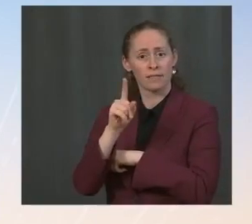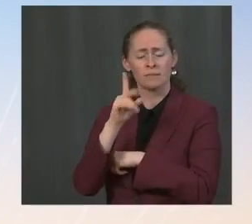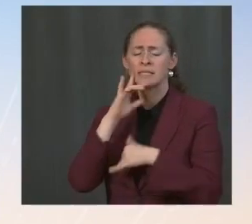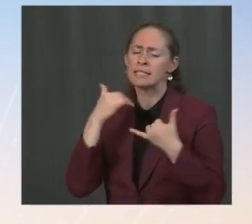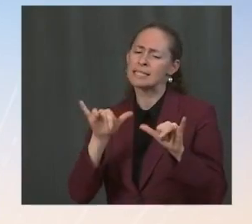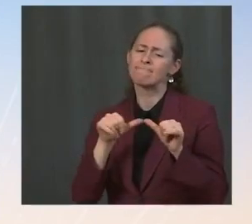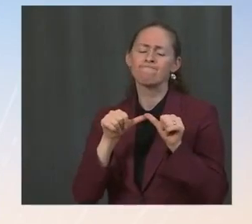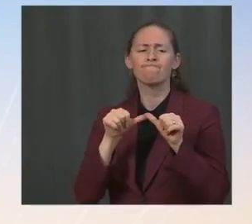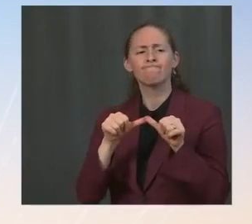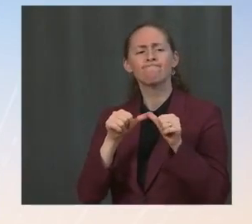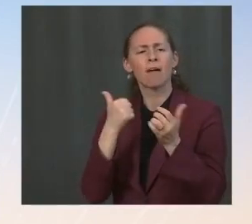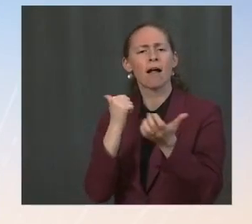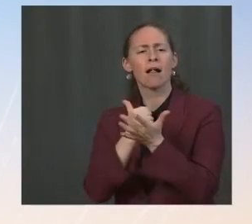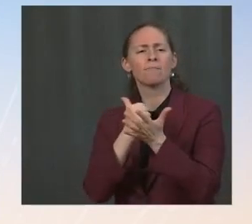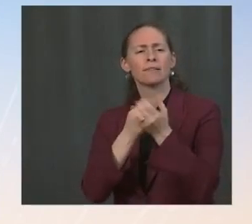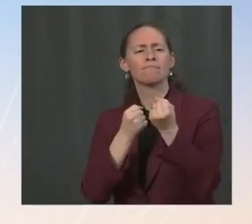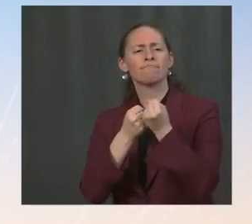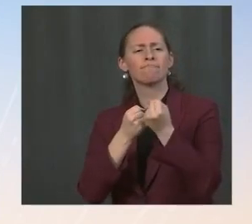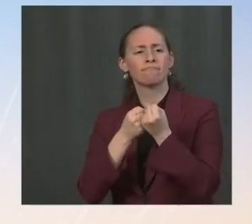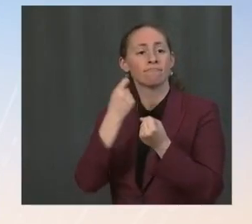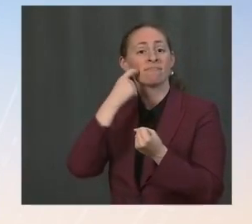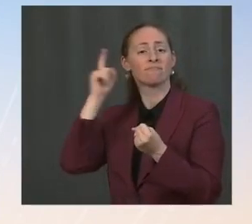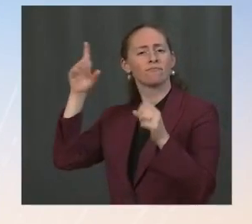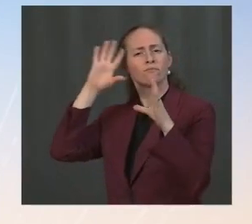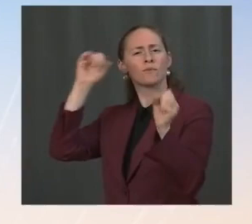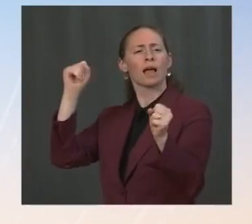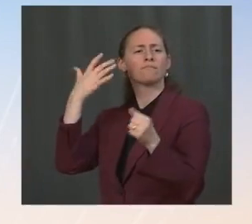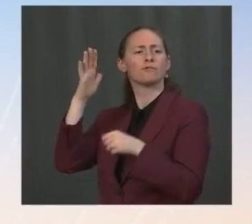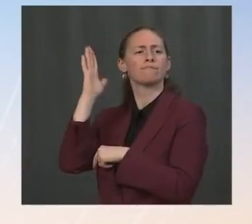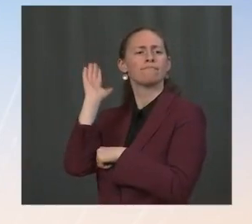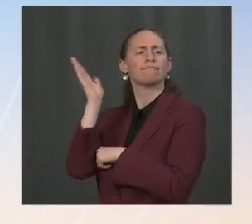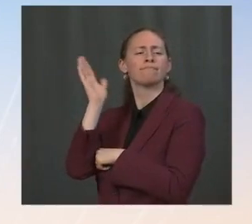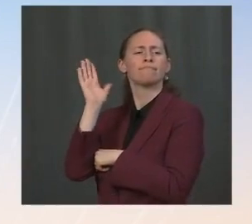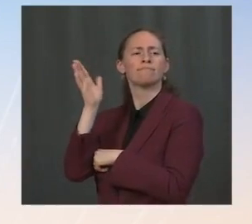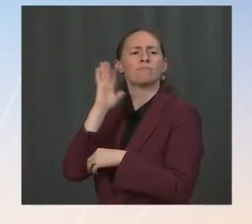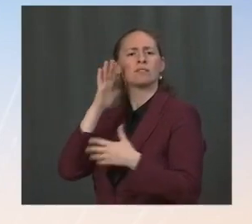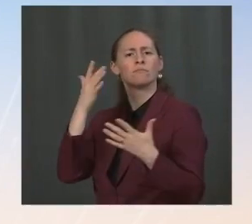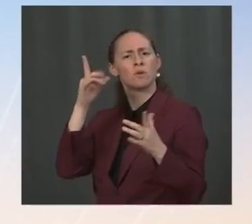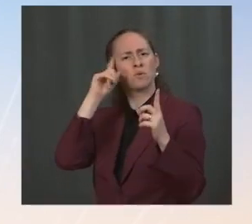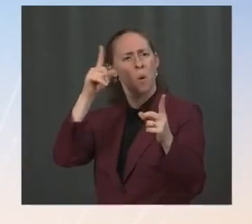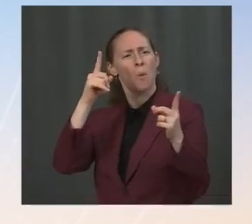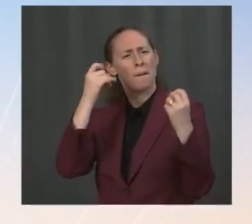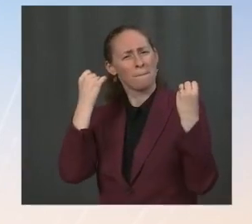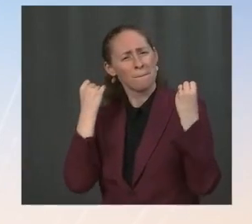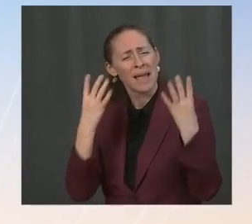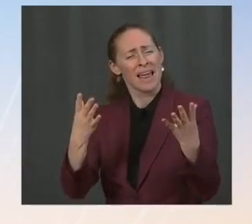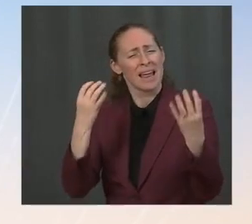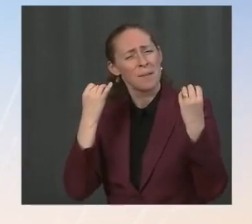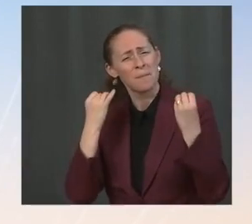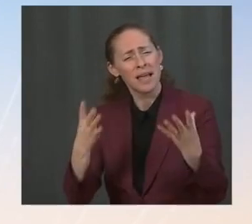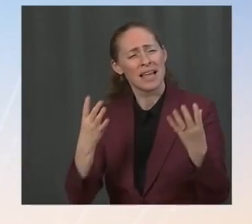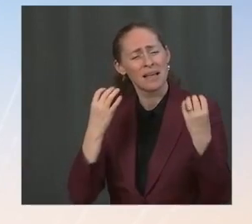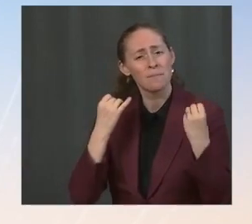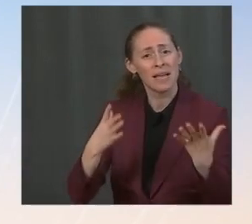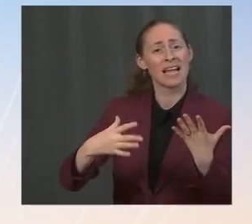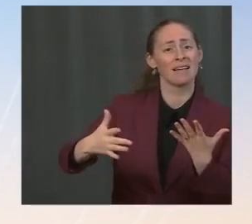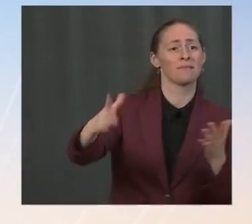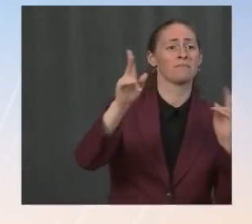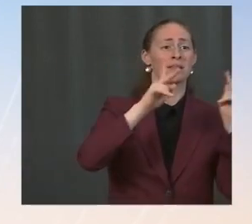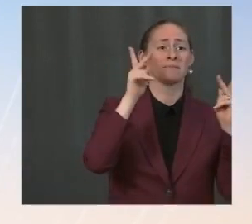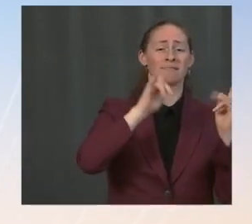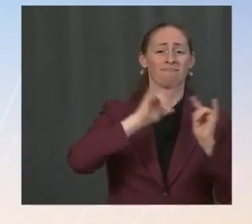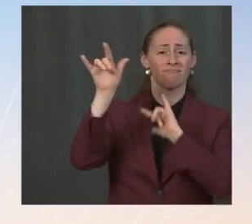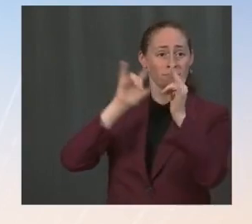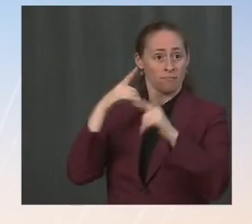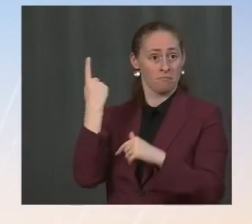the president said that we were going to try and get, quote, as many people out as we can. Is he trying to prepare the American